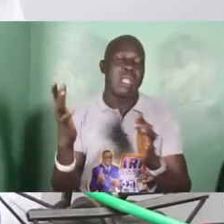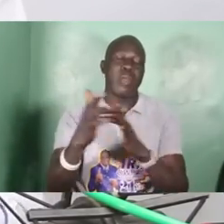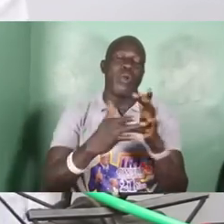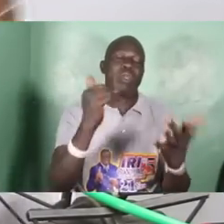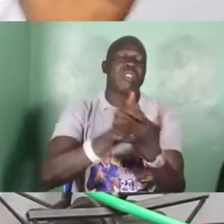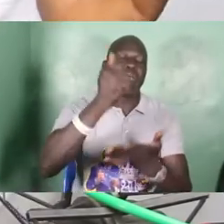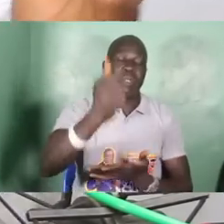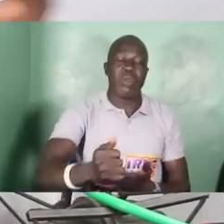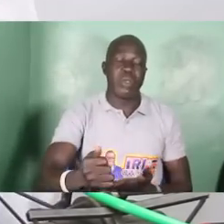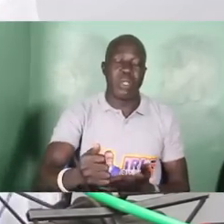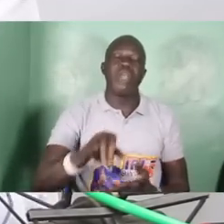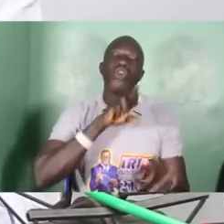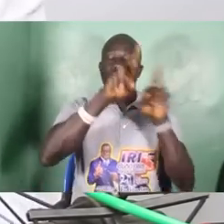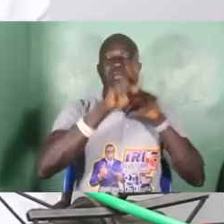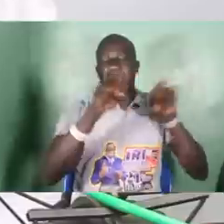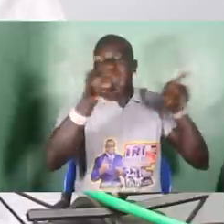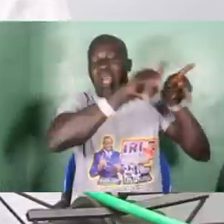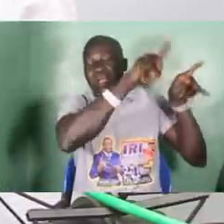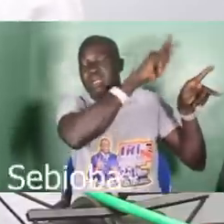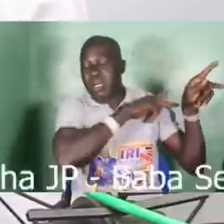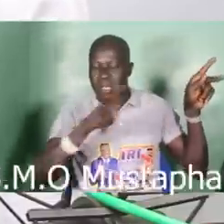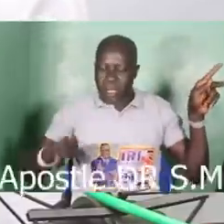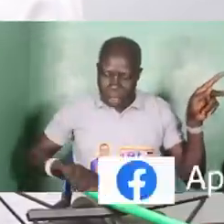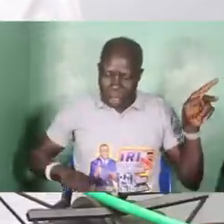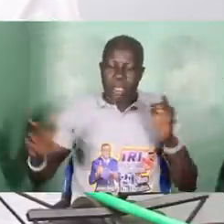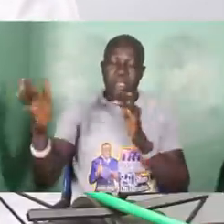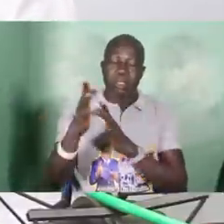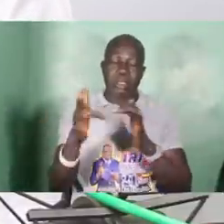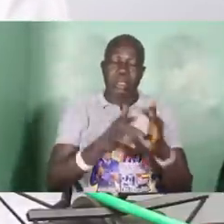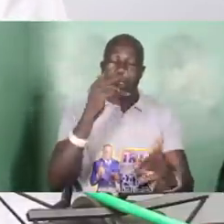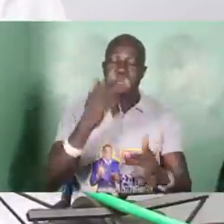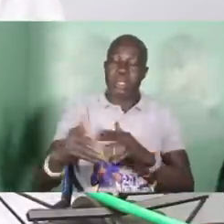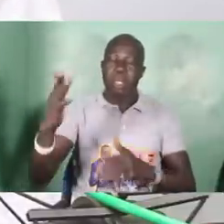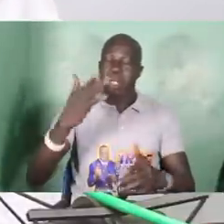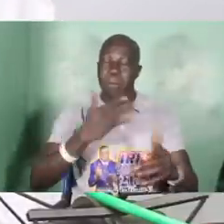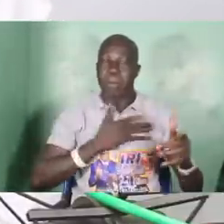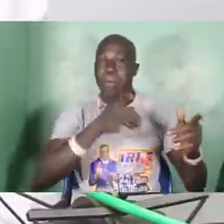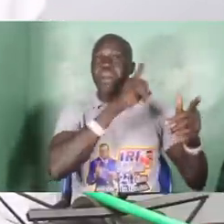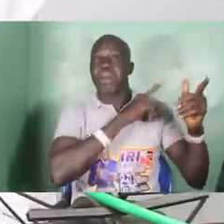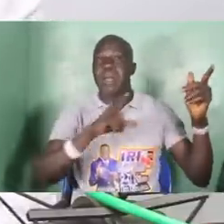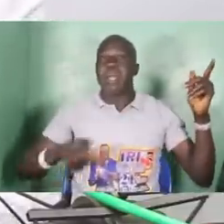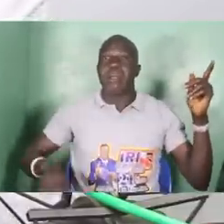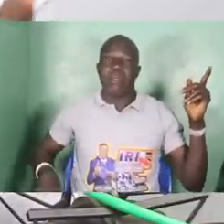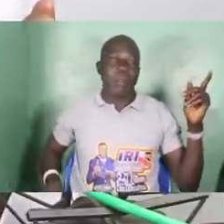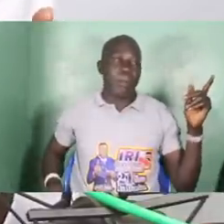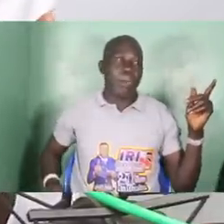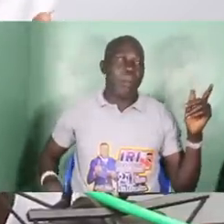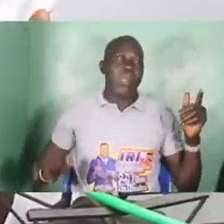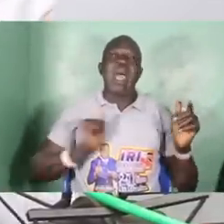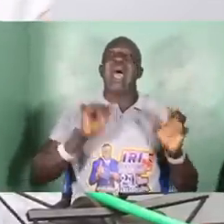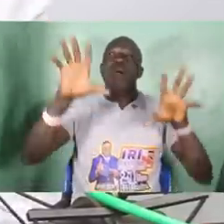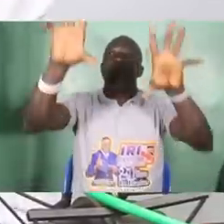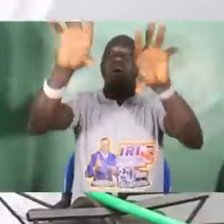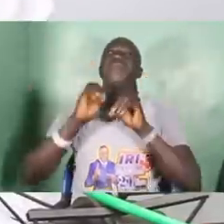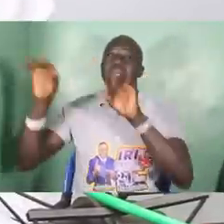Jesus. Amen. What the Sebioba? Amen. Jesus, Oluwa. Amen. So come with that